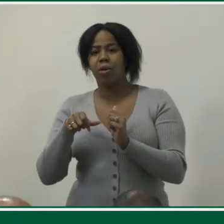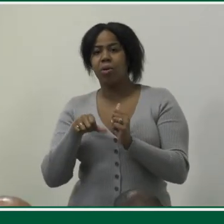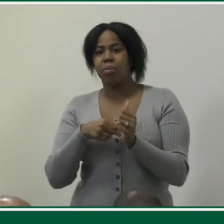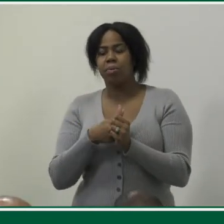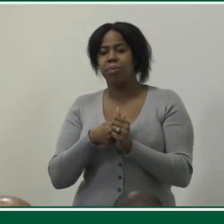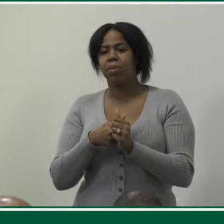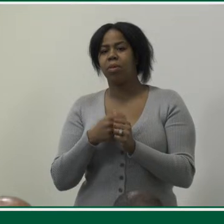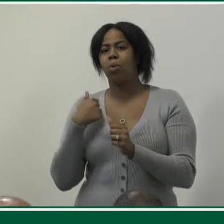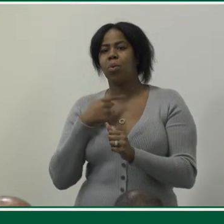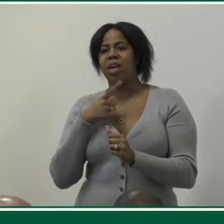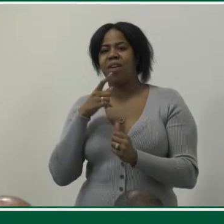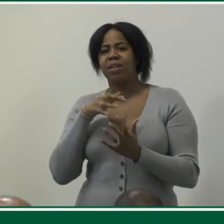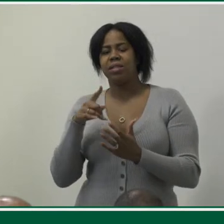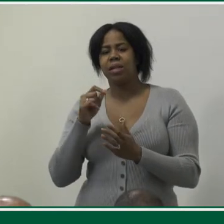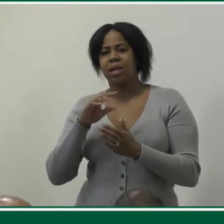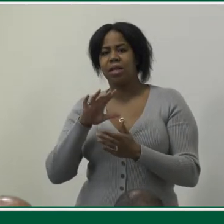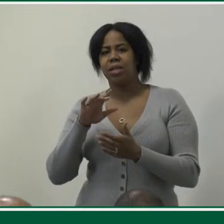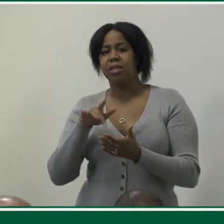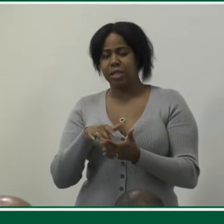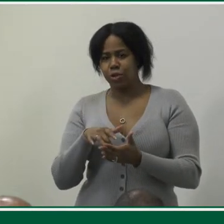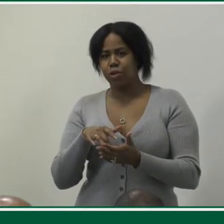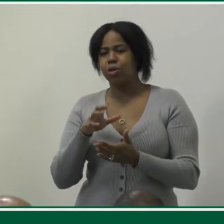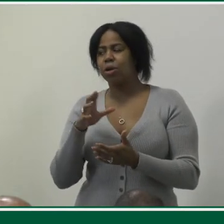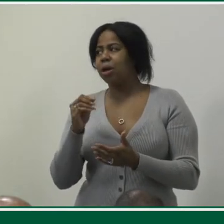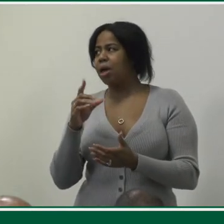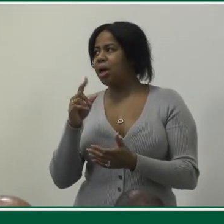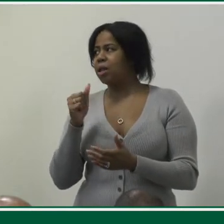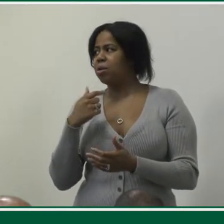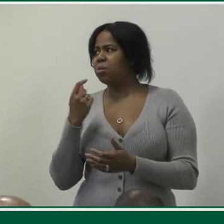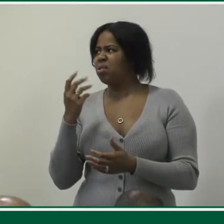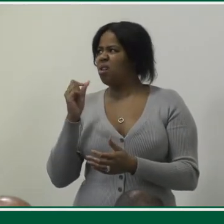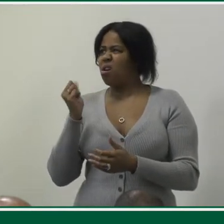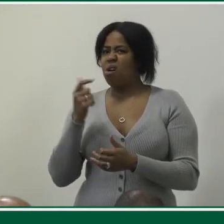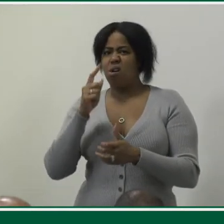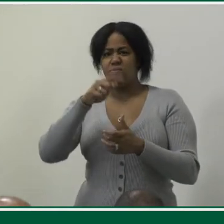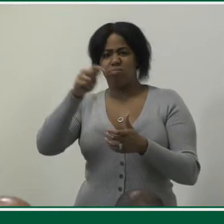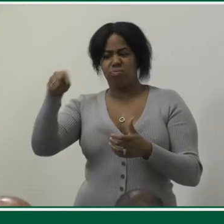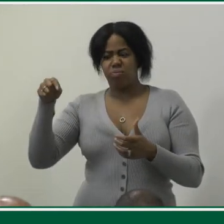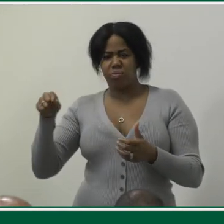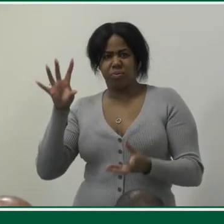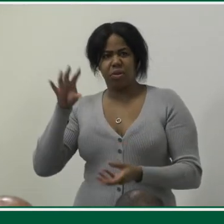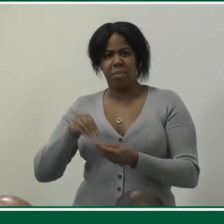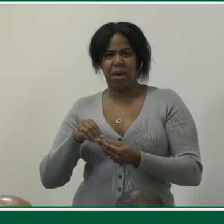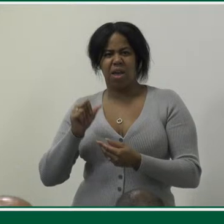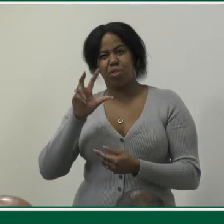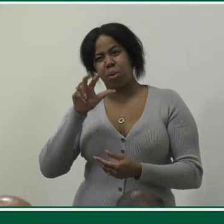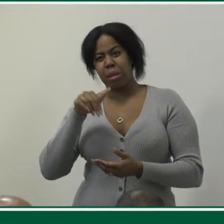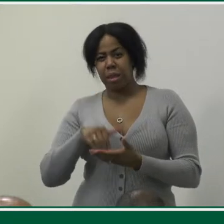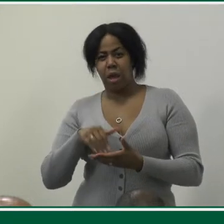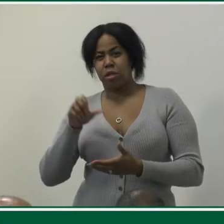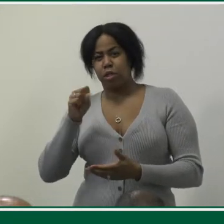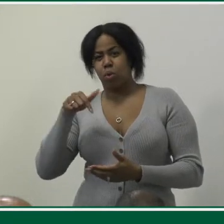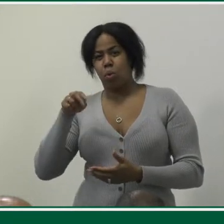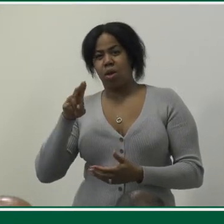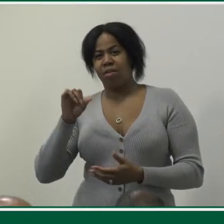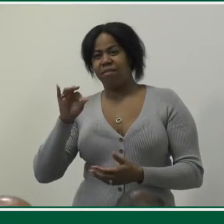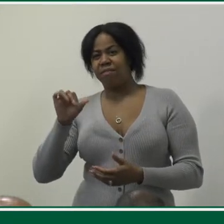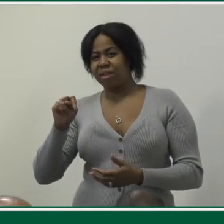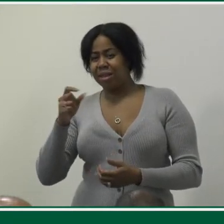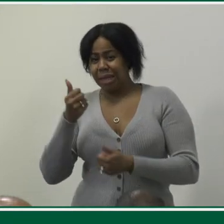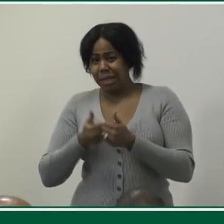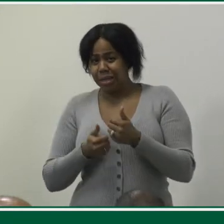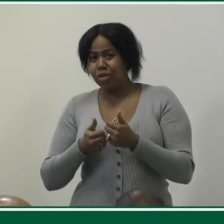And between each of these three spaces, they're almost 2,000 square feet each. Some of them are a little larger than that. So we're talking about